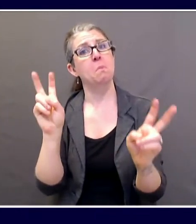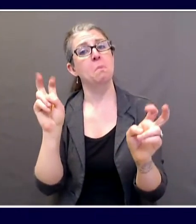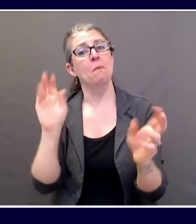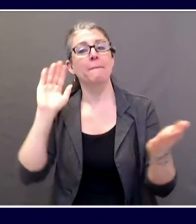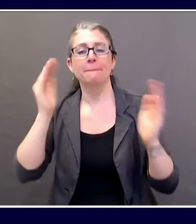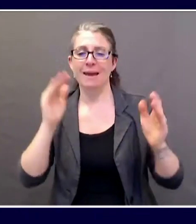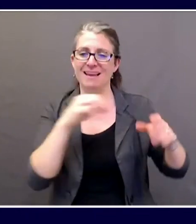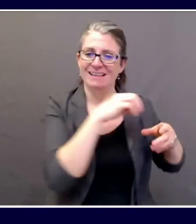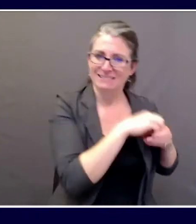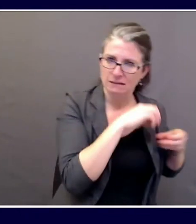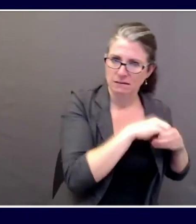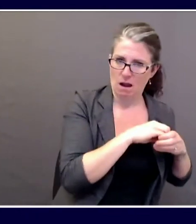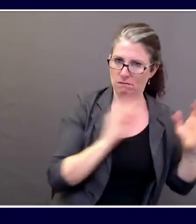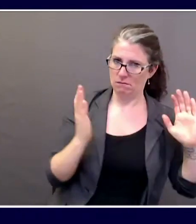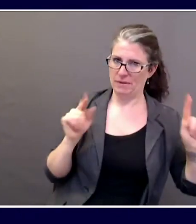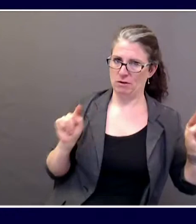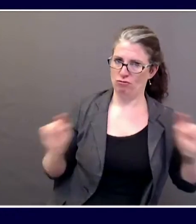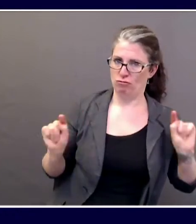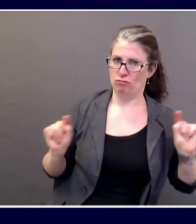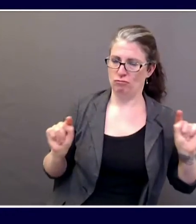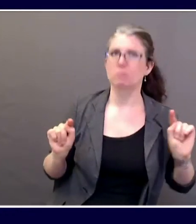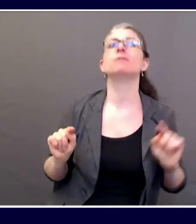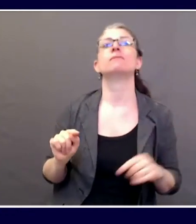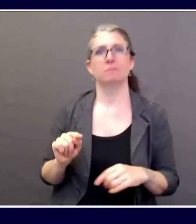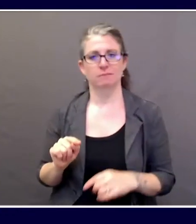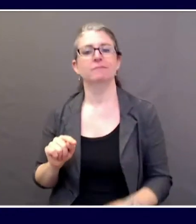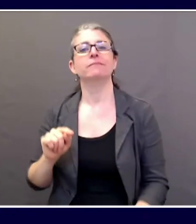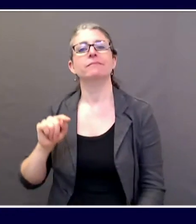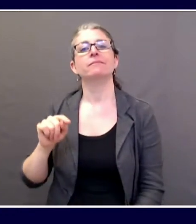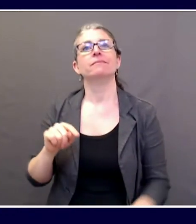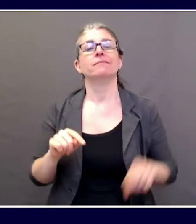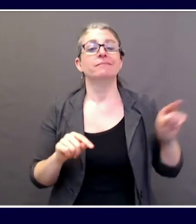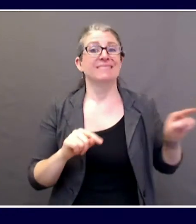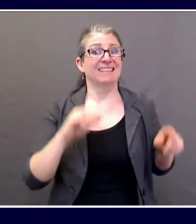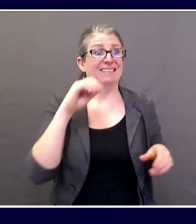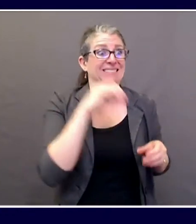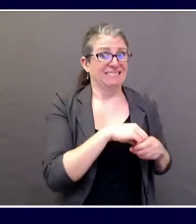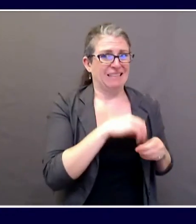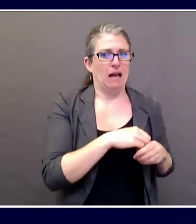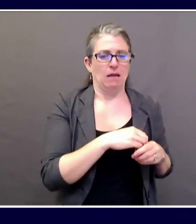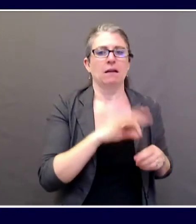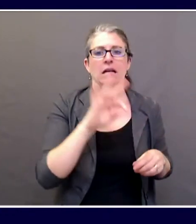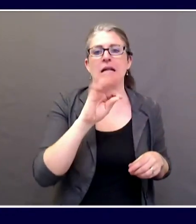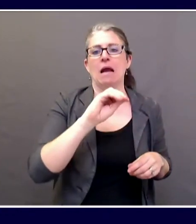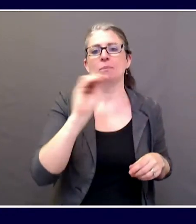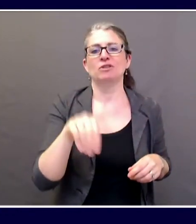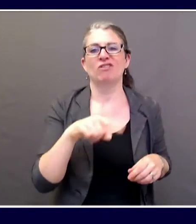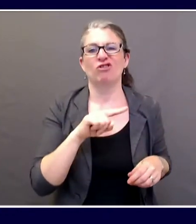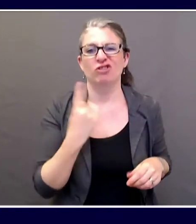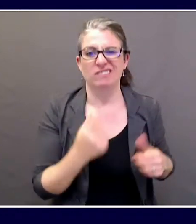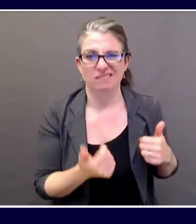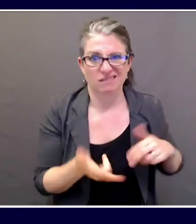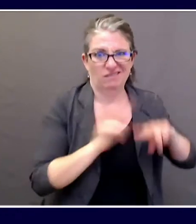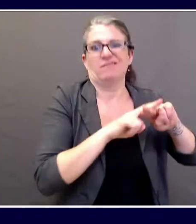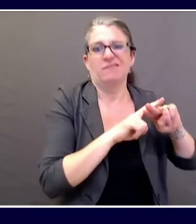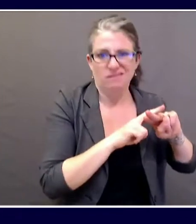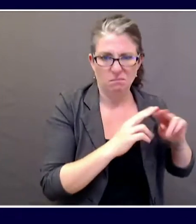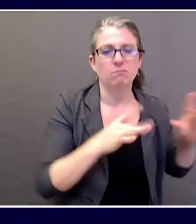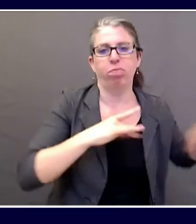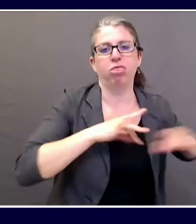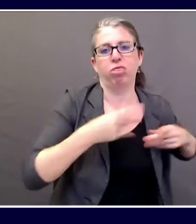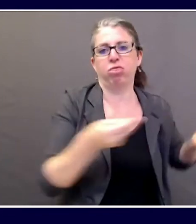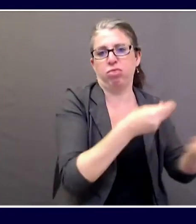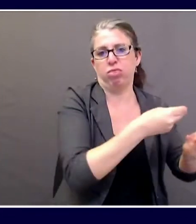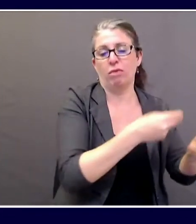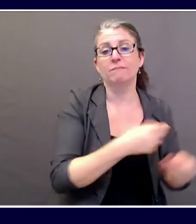settings compared to indoor settings. And that finding has held true and constant throughout the pandemic. As you noted, there have been even more